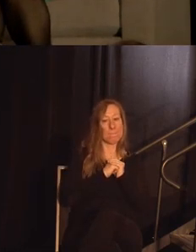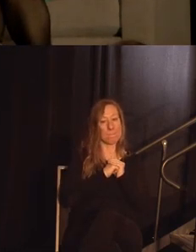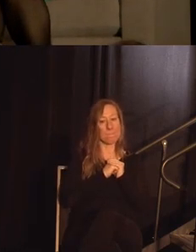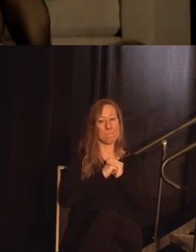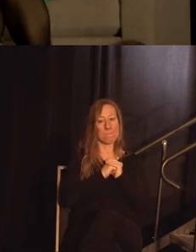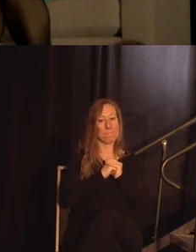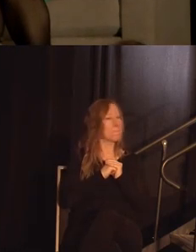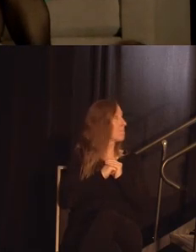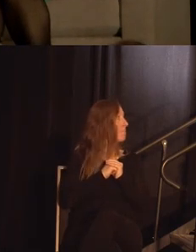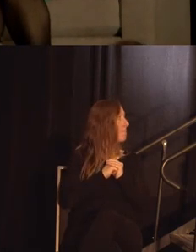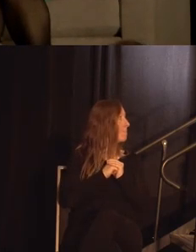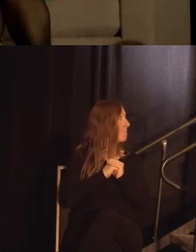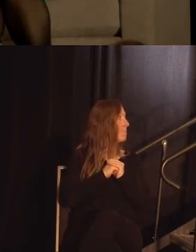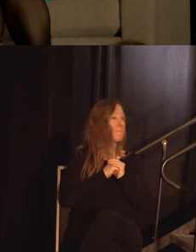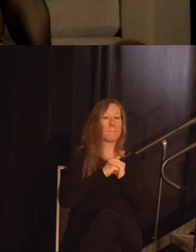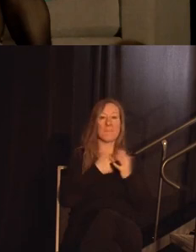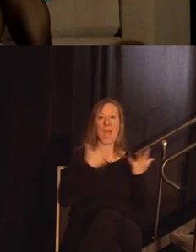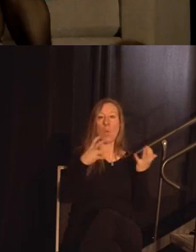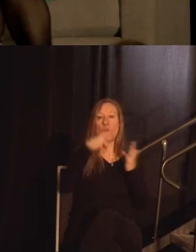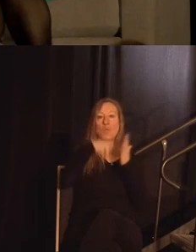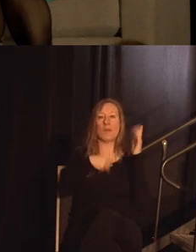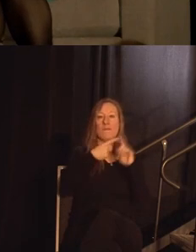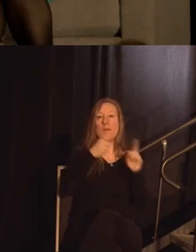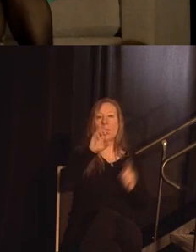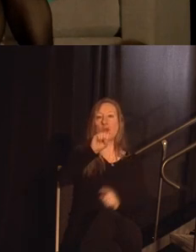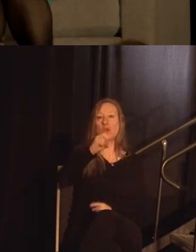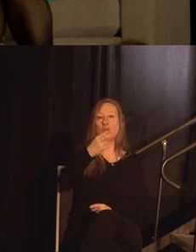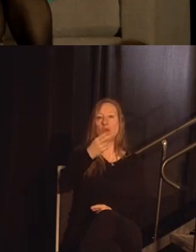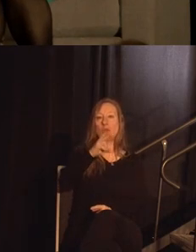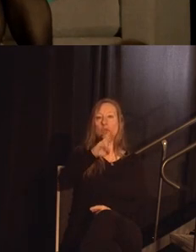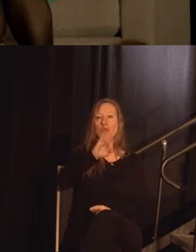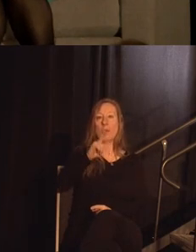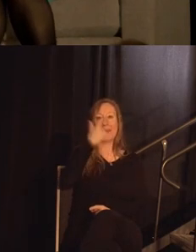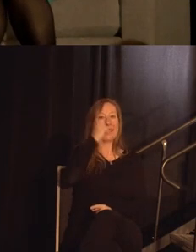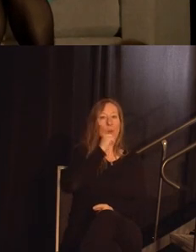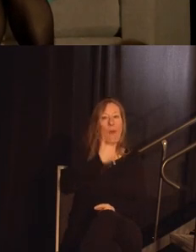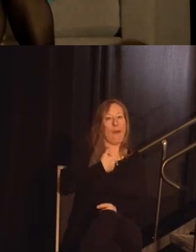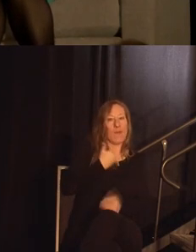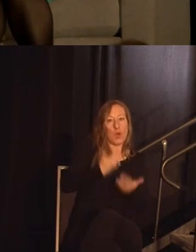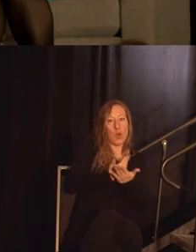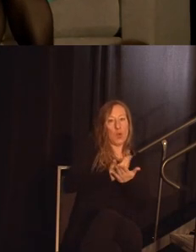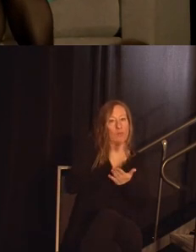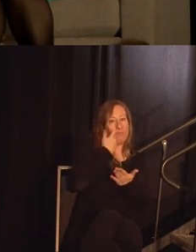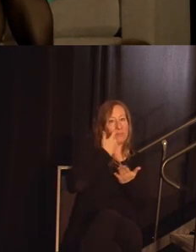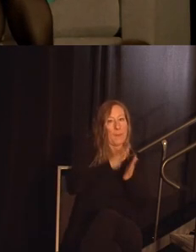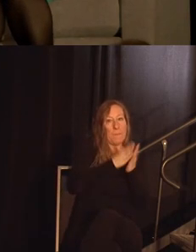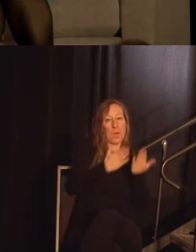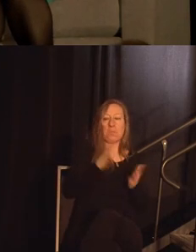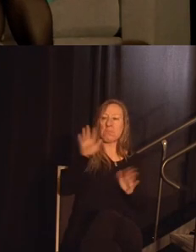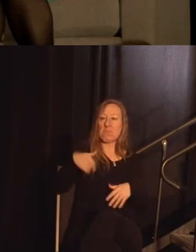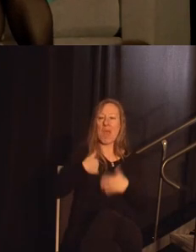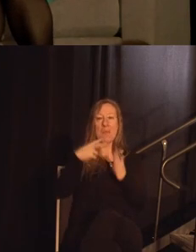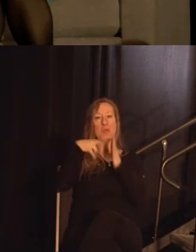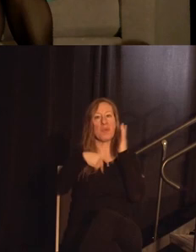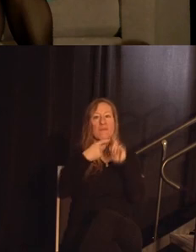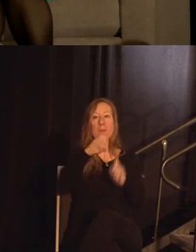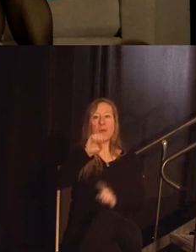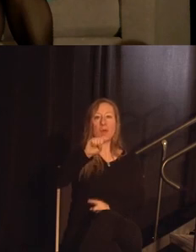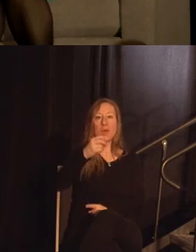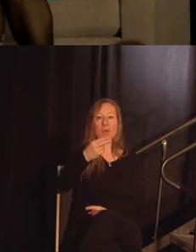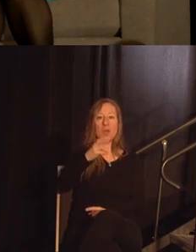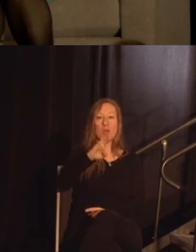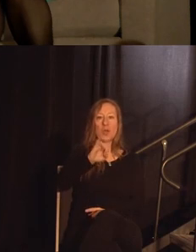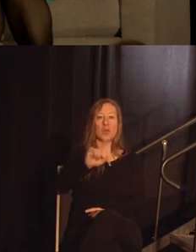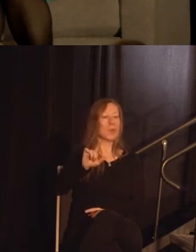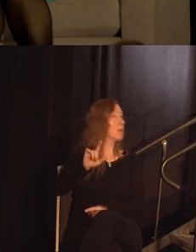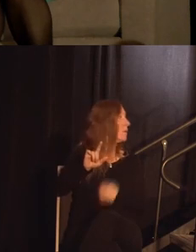I grabbed Shrill to read from because I don't have a new book. And I was like, I'll read from Shrill, that's fun. And